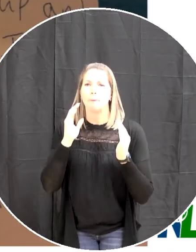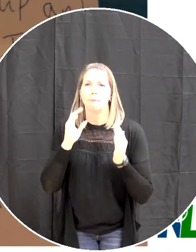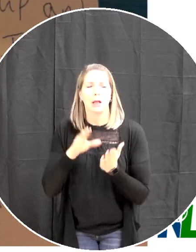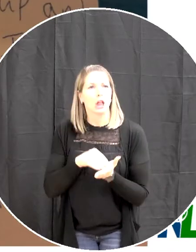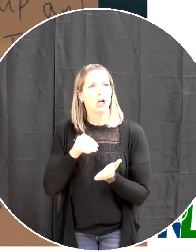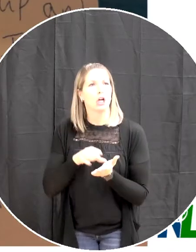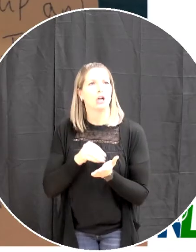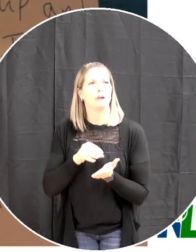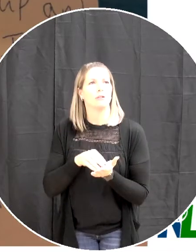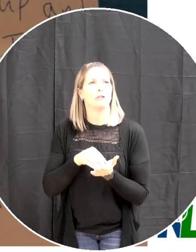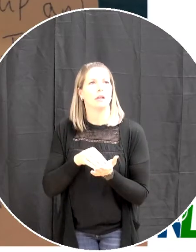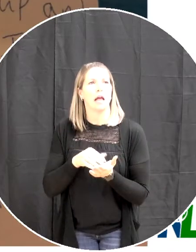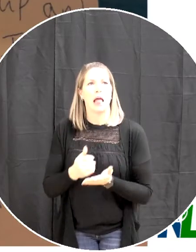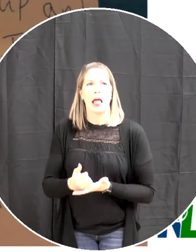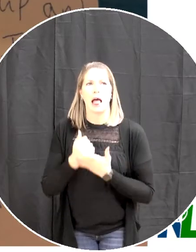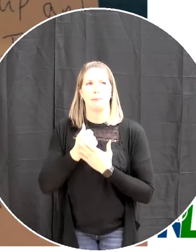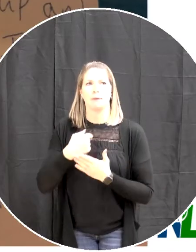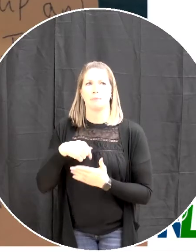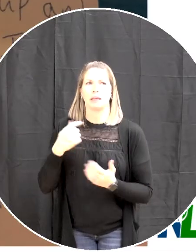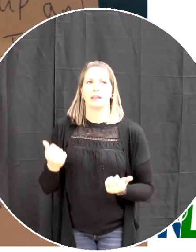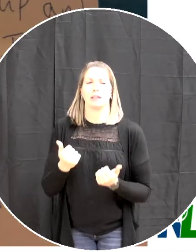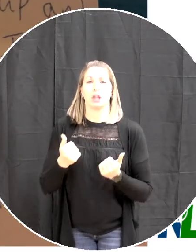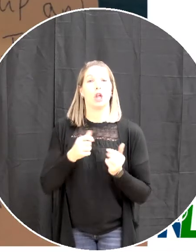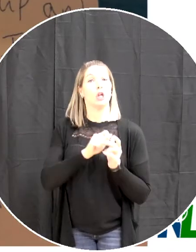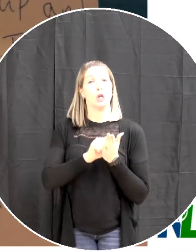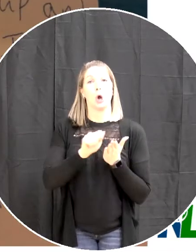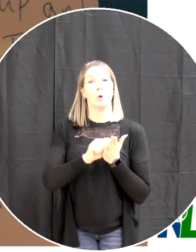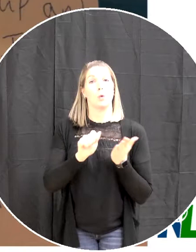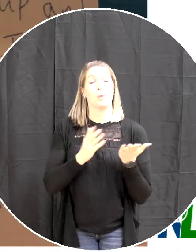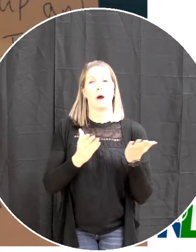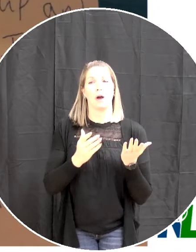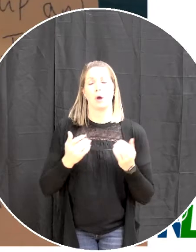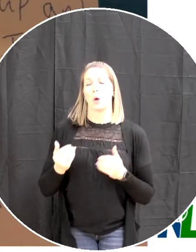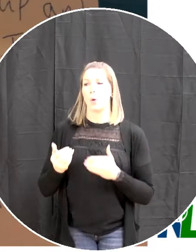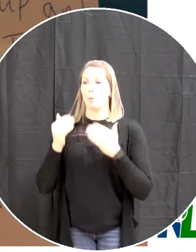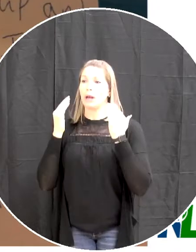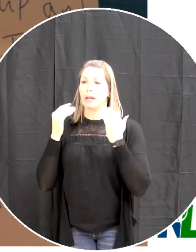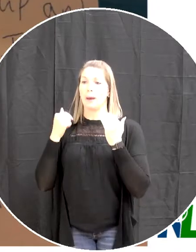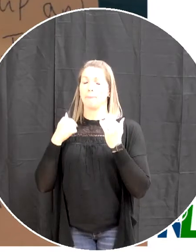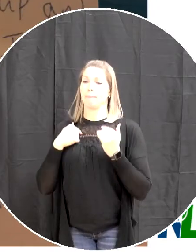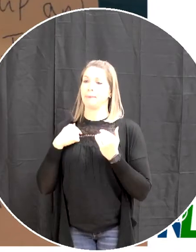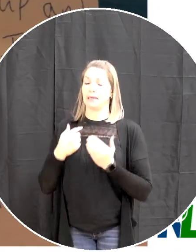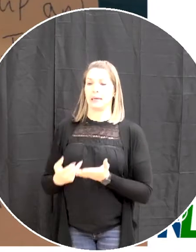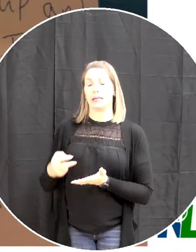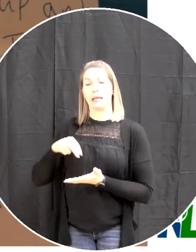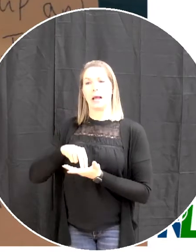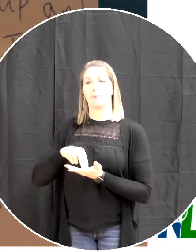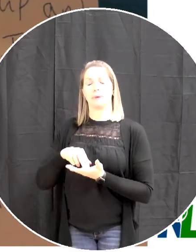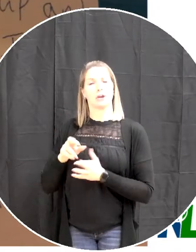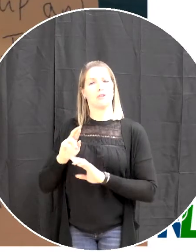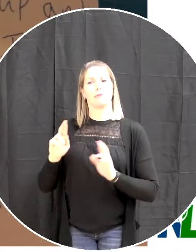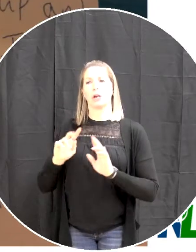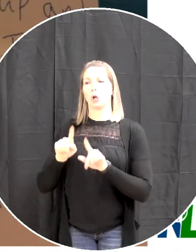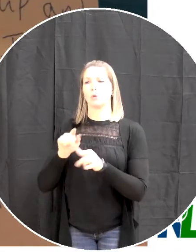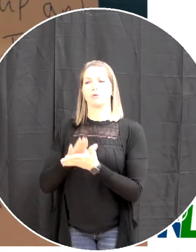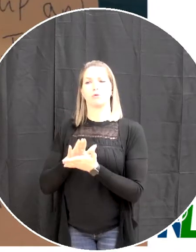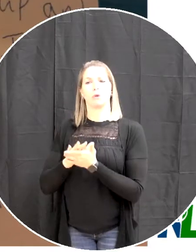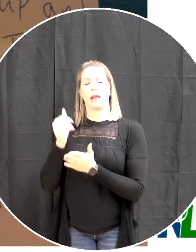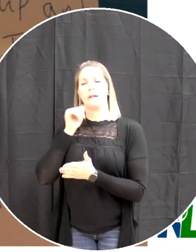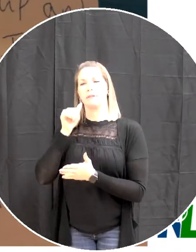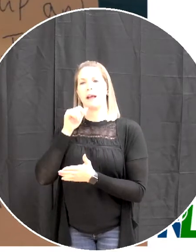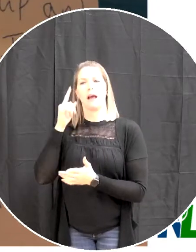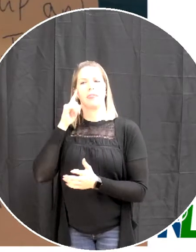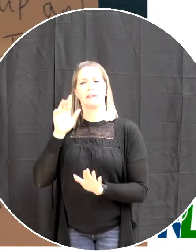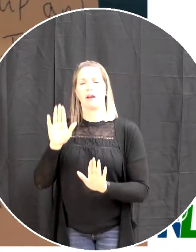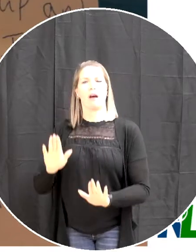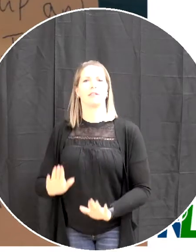made." And the note is, "Waking up and knowing I get to go to school each day. Awesome."